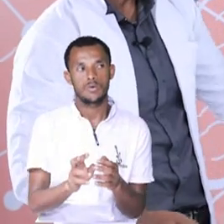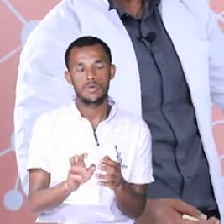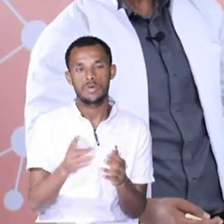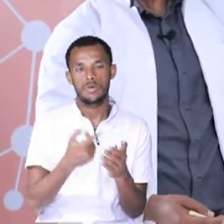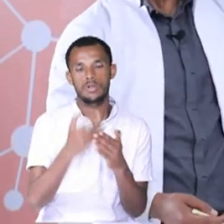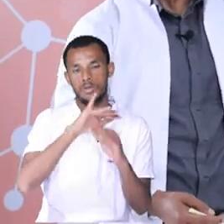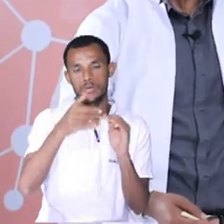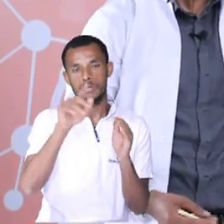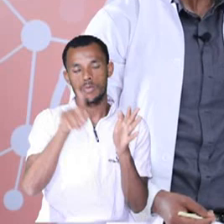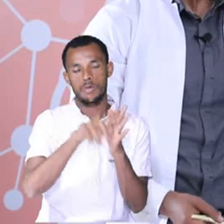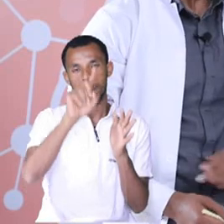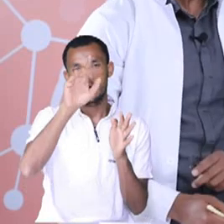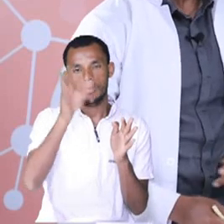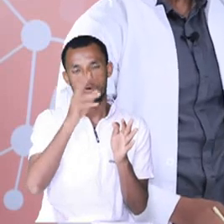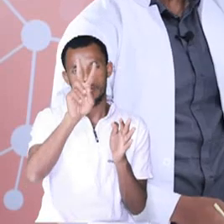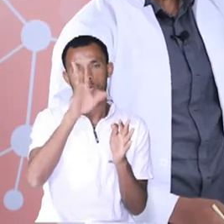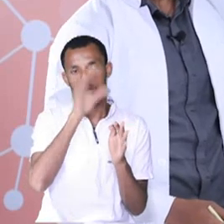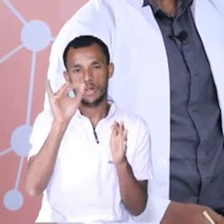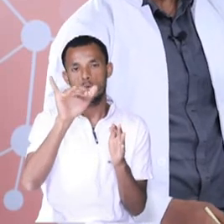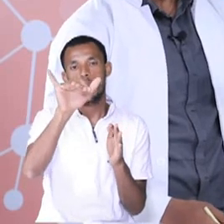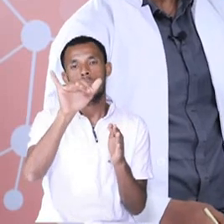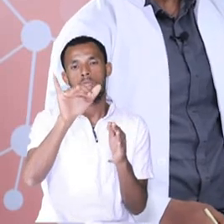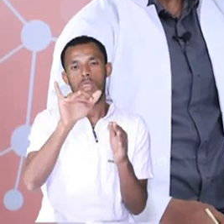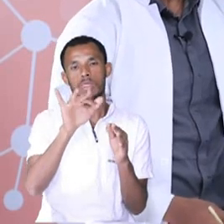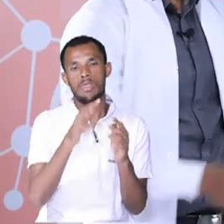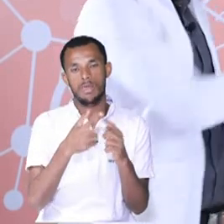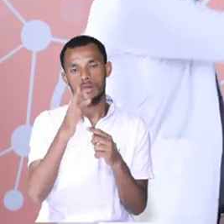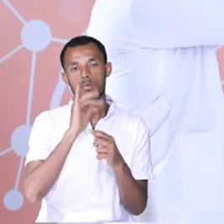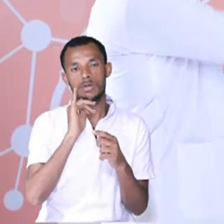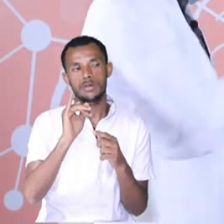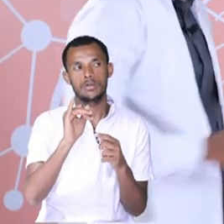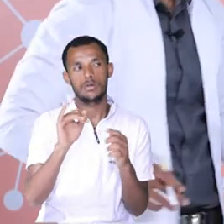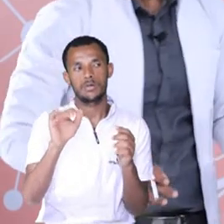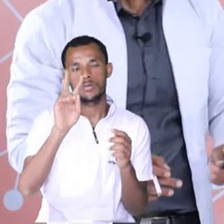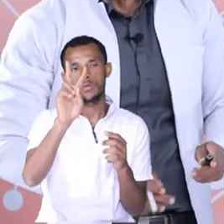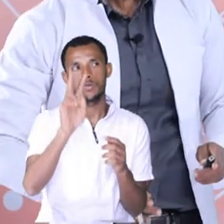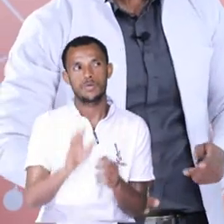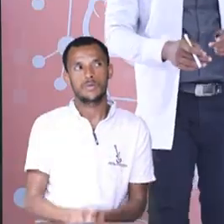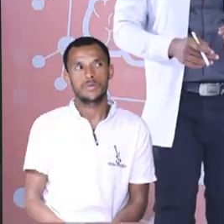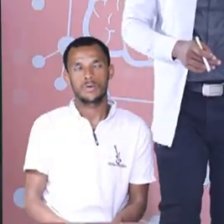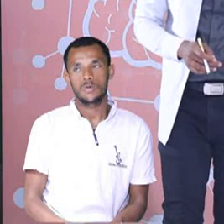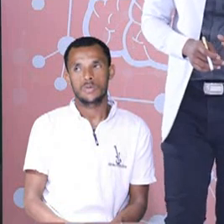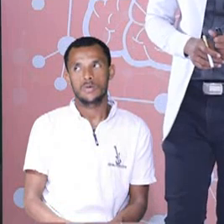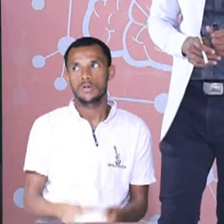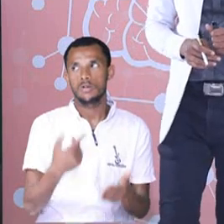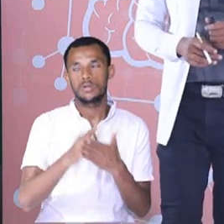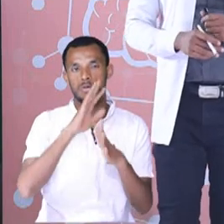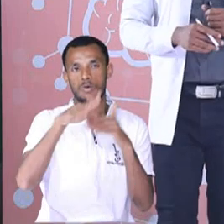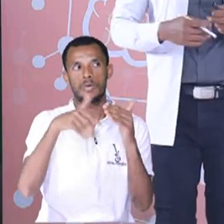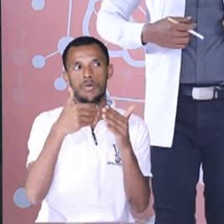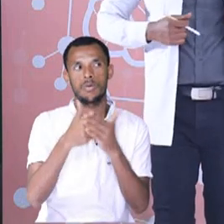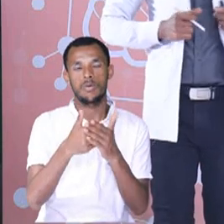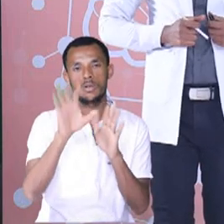So, the slope is minus 1 over 2. The y-intercept is 2. So, this is all